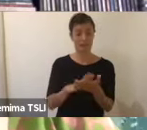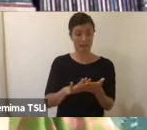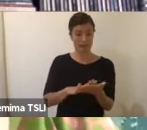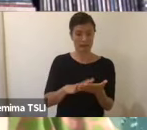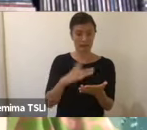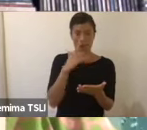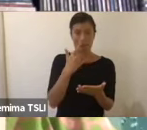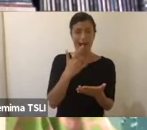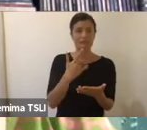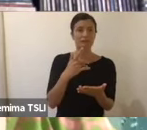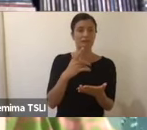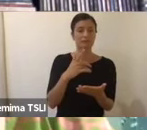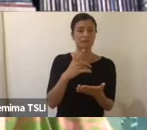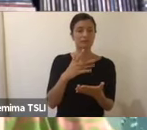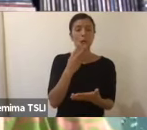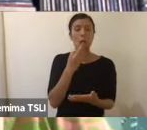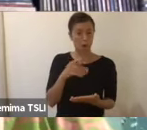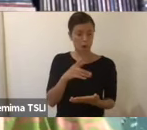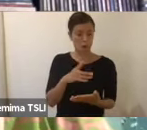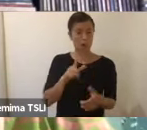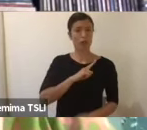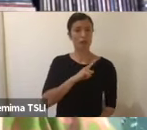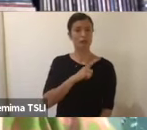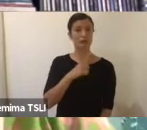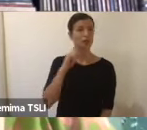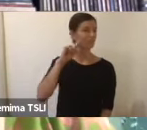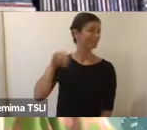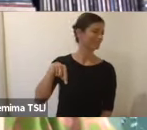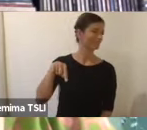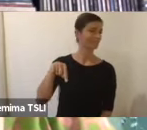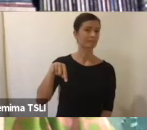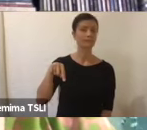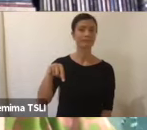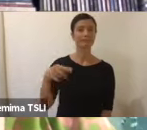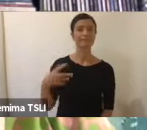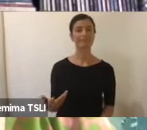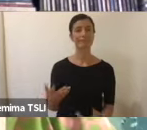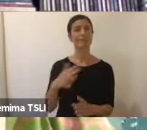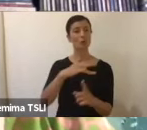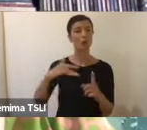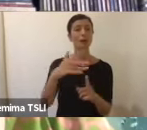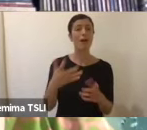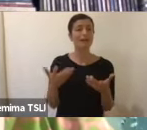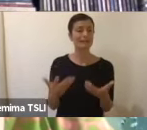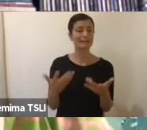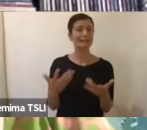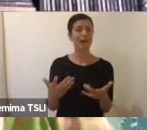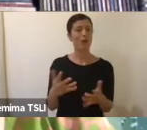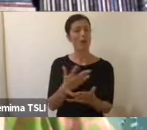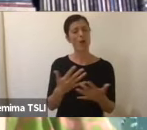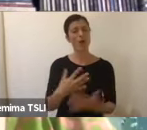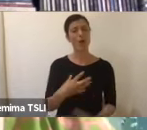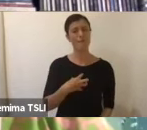is that there is a lot of fear around in society at the moment and sadly I think that there are forces who are